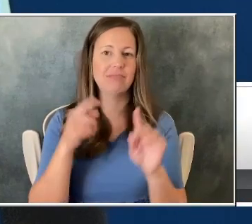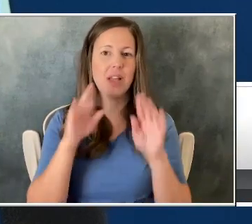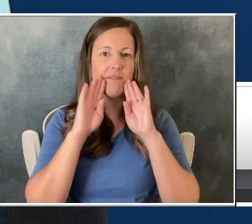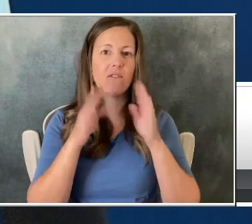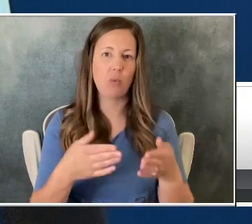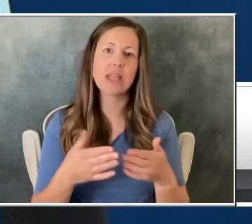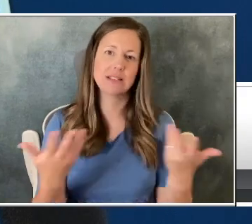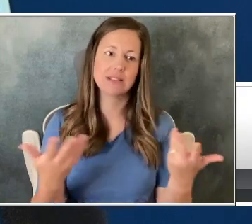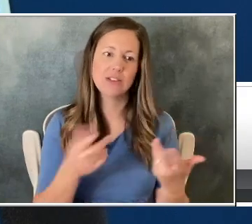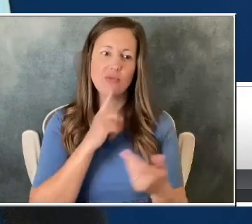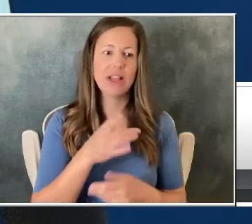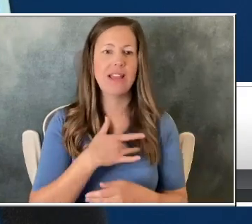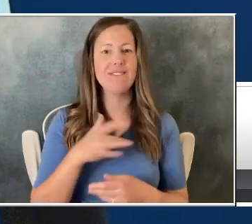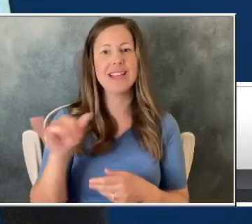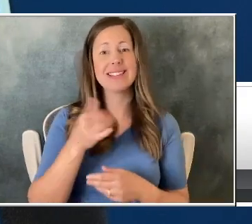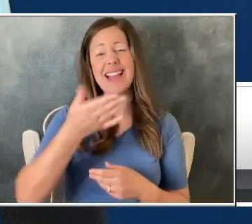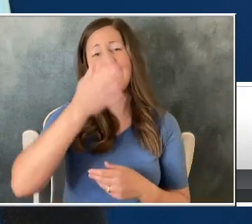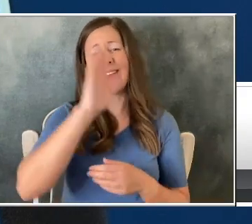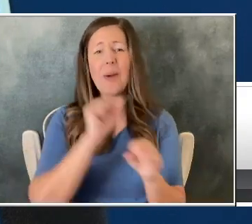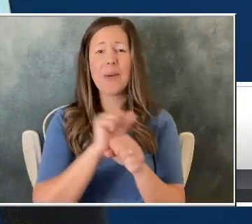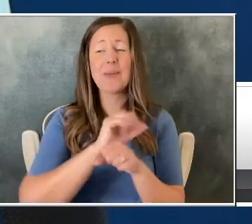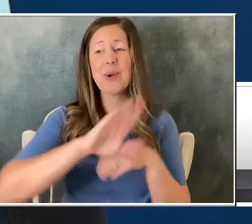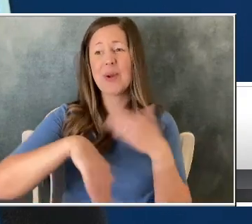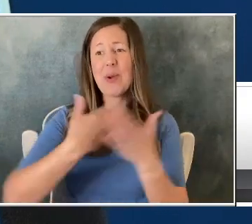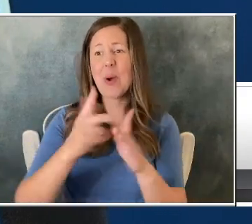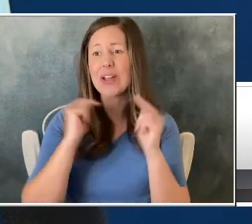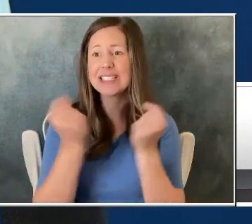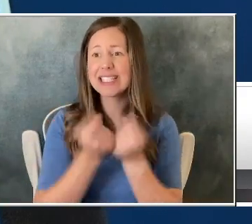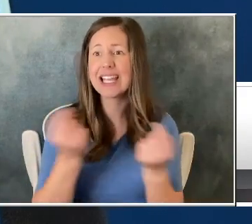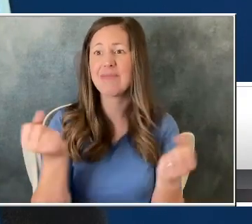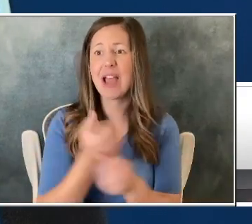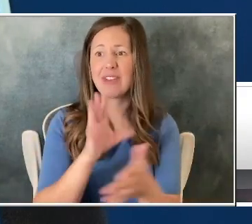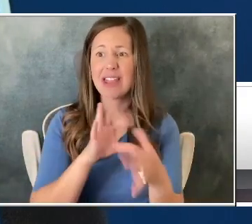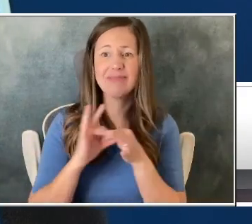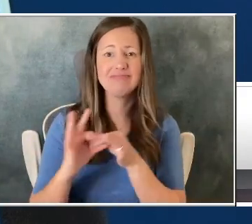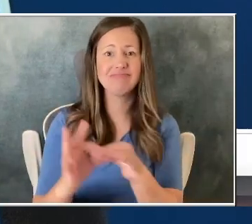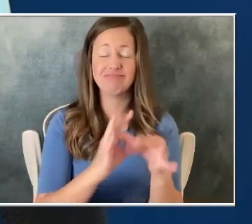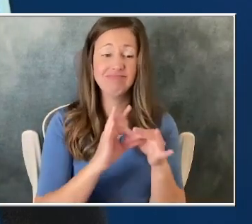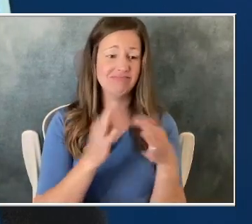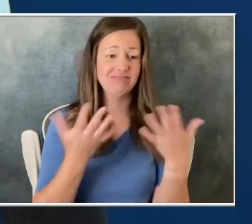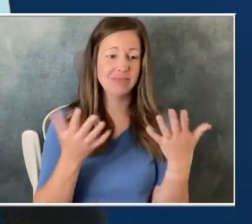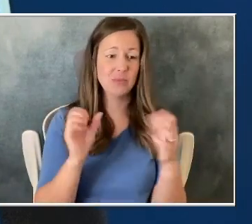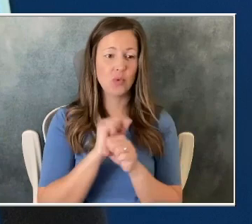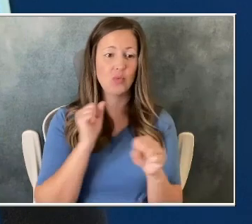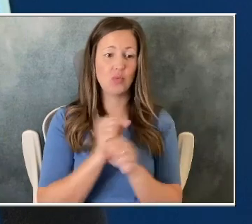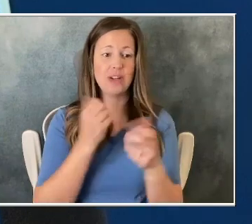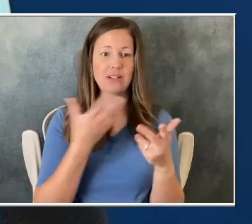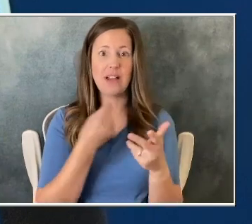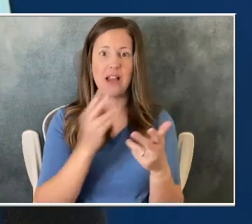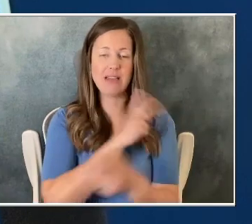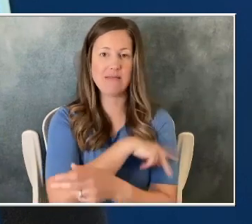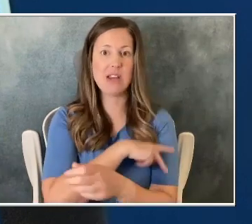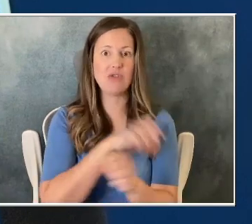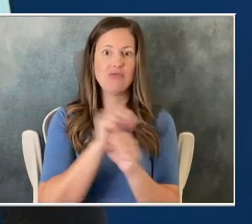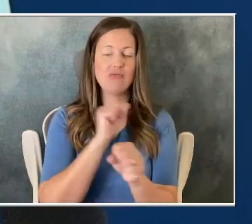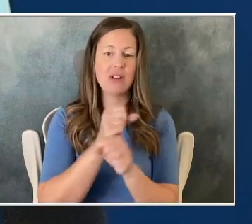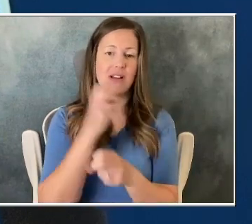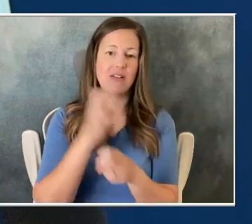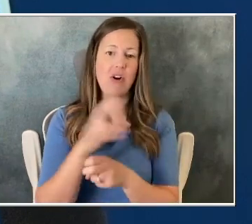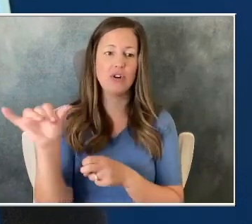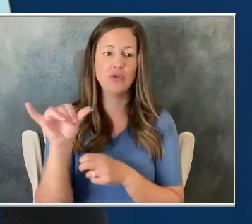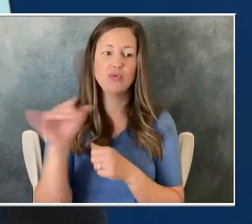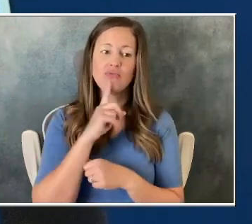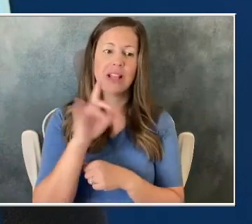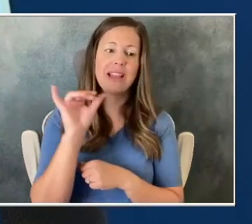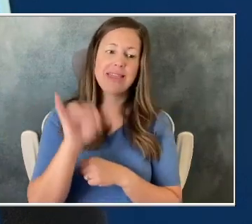feels like God's work between all the team and all the people involved and all the good folks working and the patients when they work hard right there with you. That is the